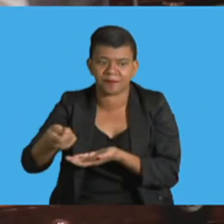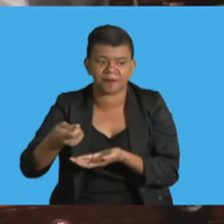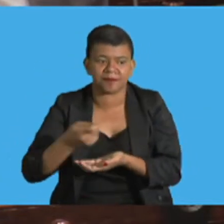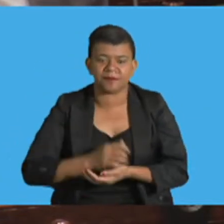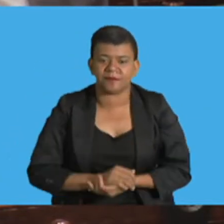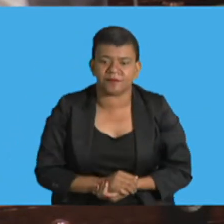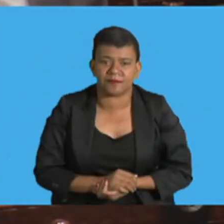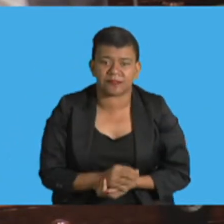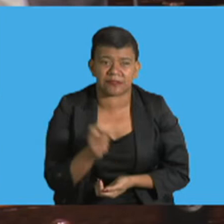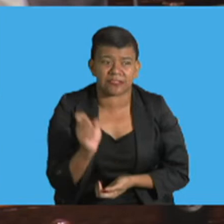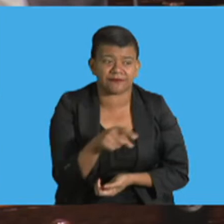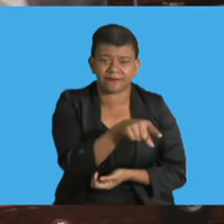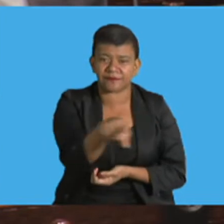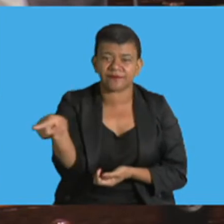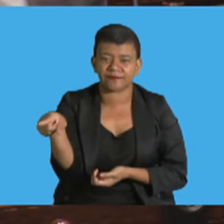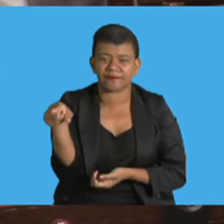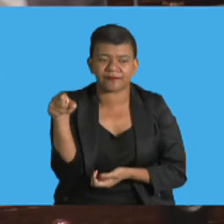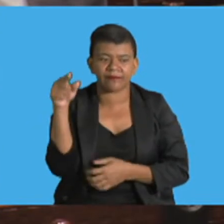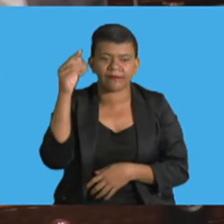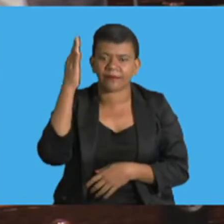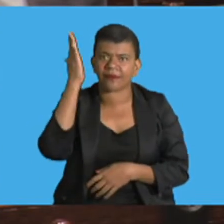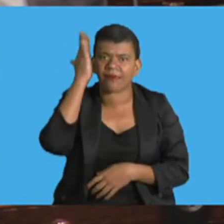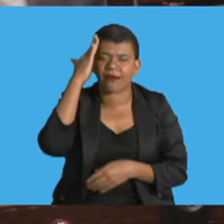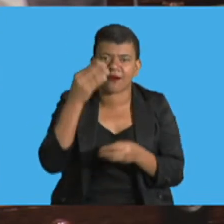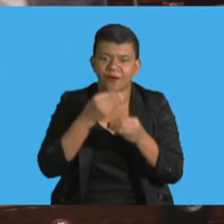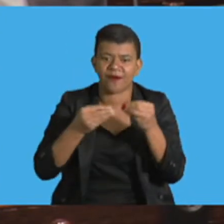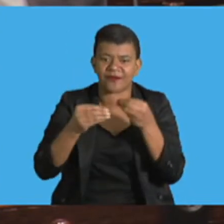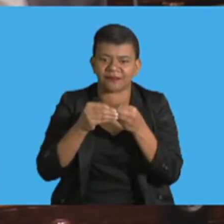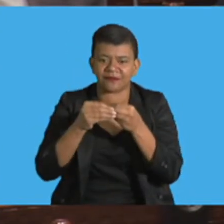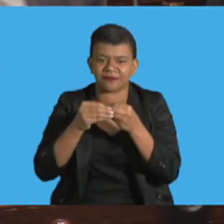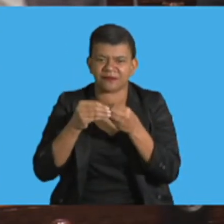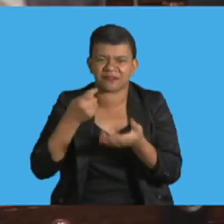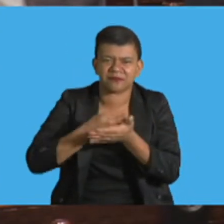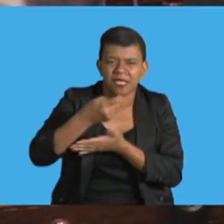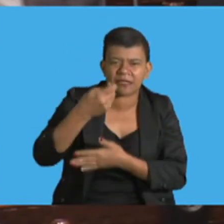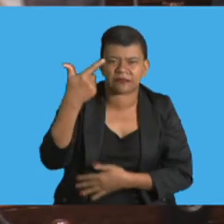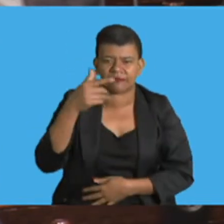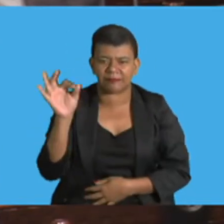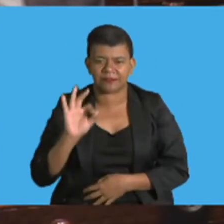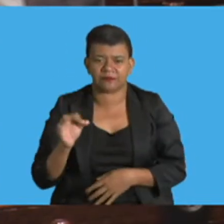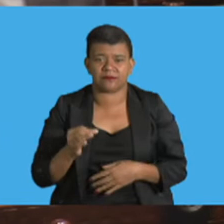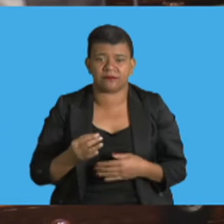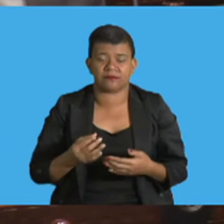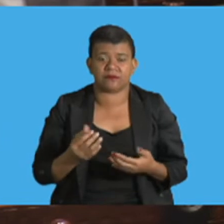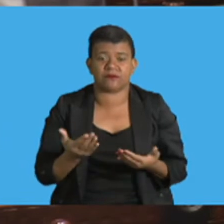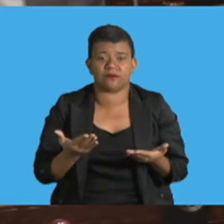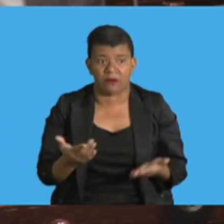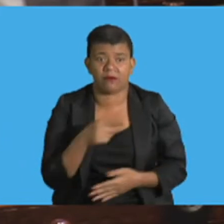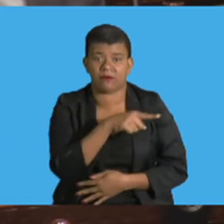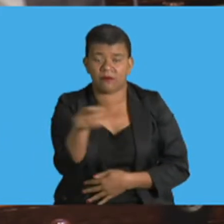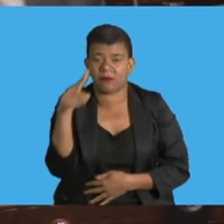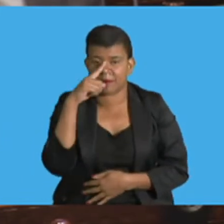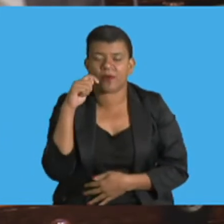and global head office, you pay a tax rate of 17%. So that increases compliance. But notwithstanding that, Mr. Speaker, sir, we still find